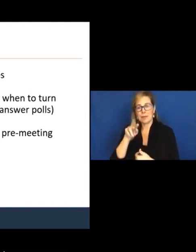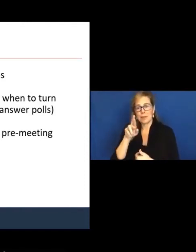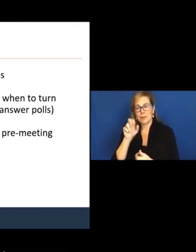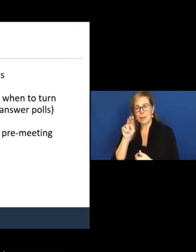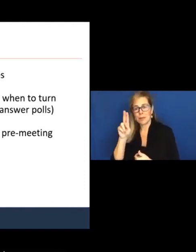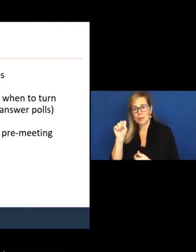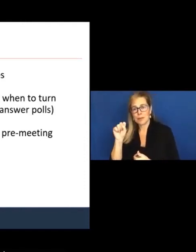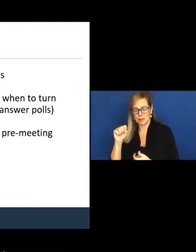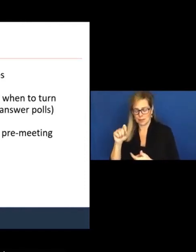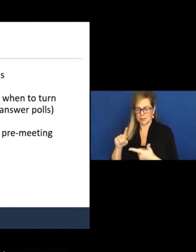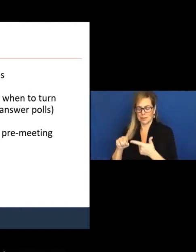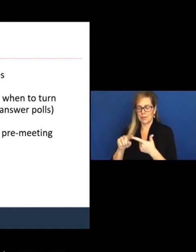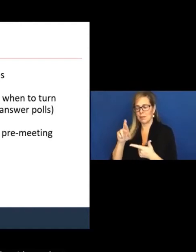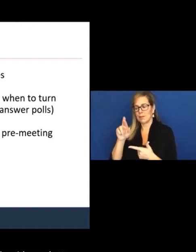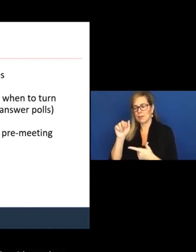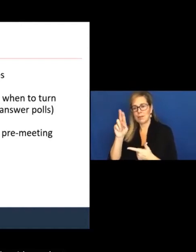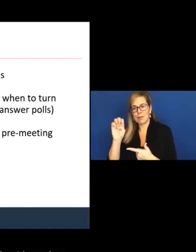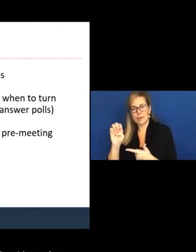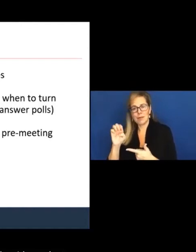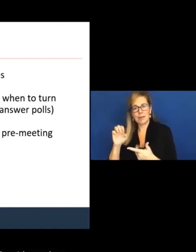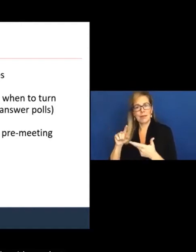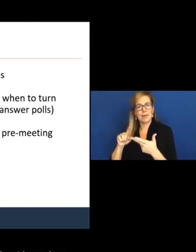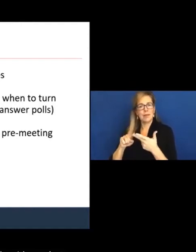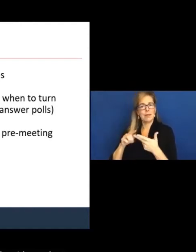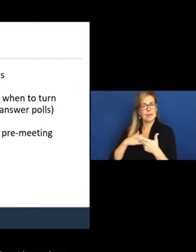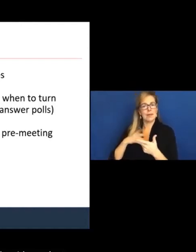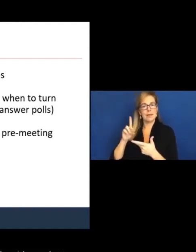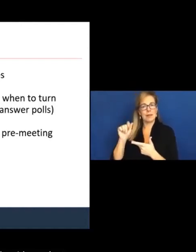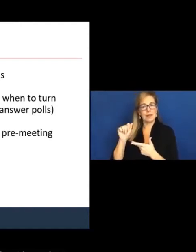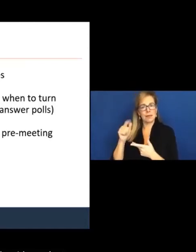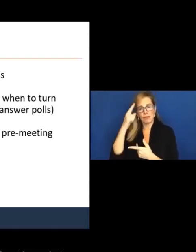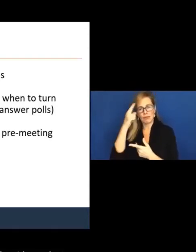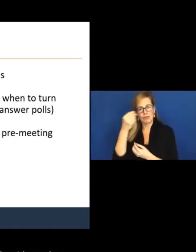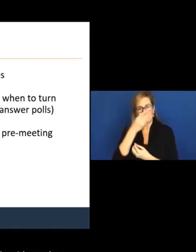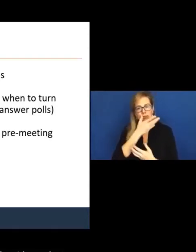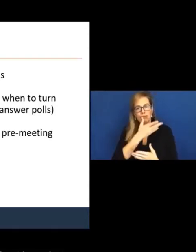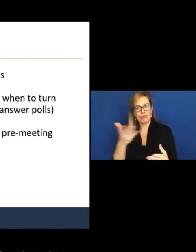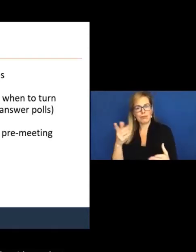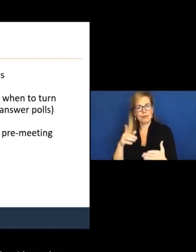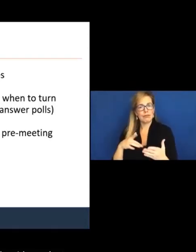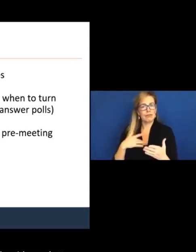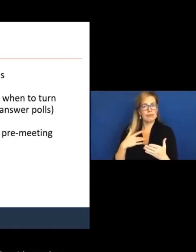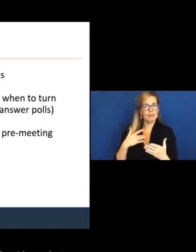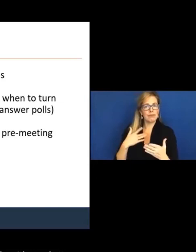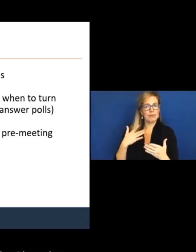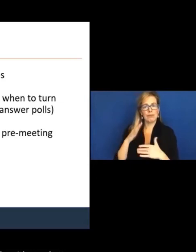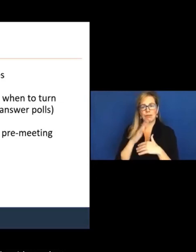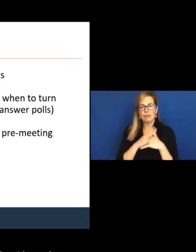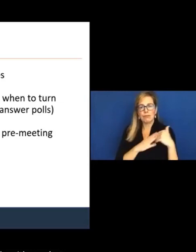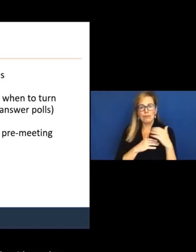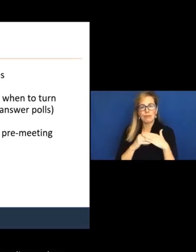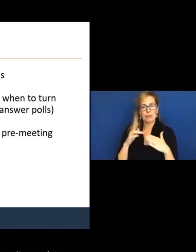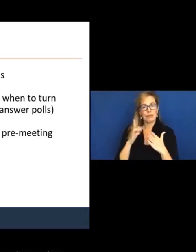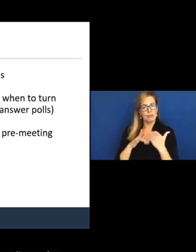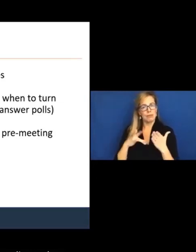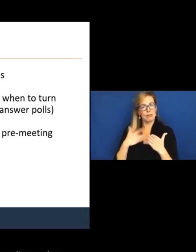disability. You share what you feel you are comfortable with or what is relevant, but understand that